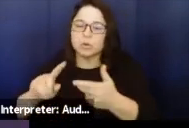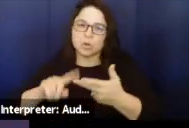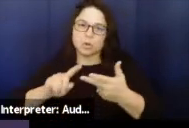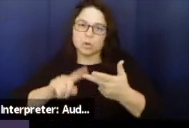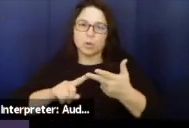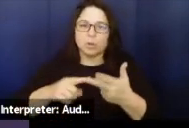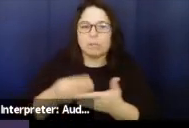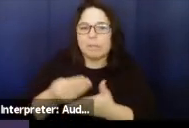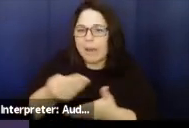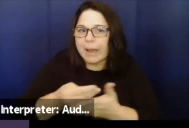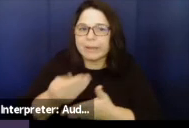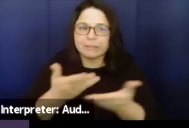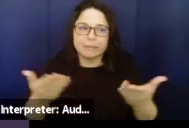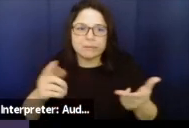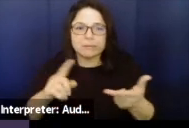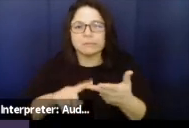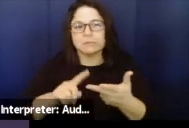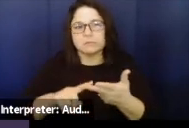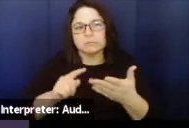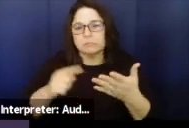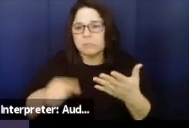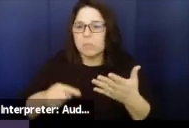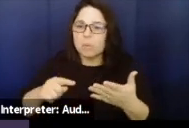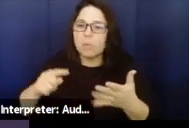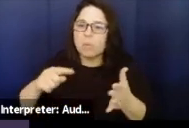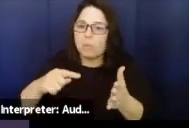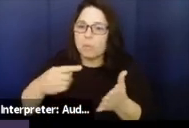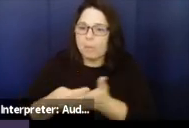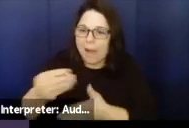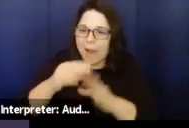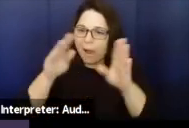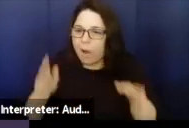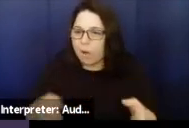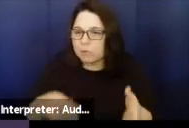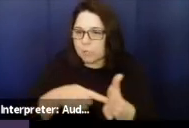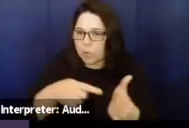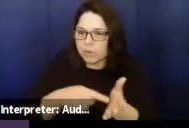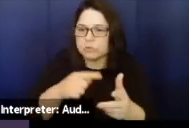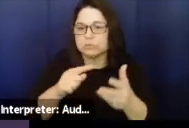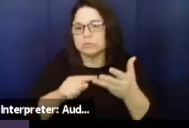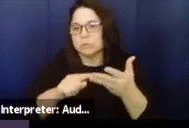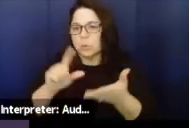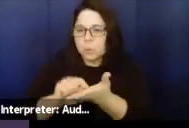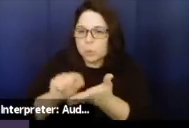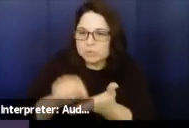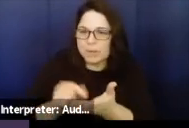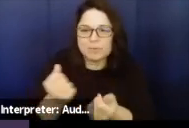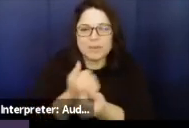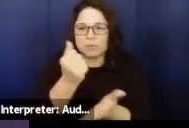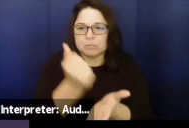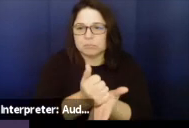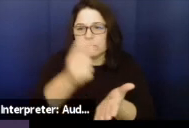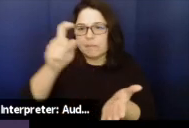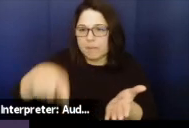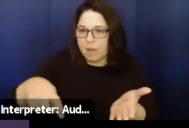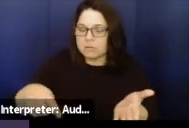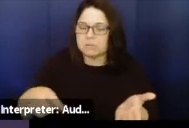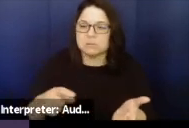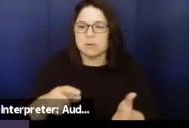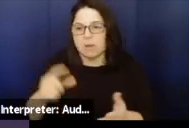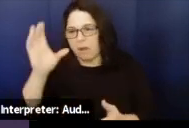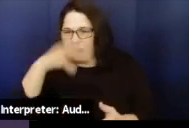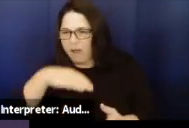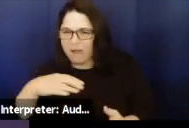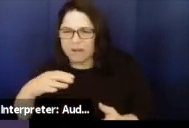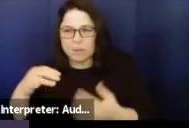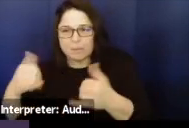of gift, mortgages on houses, everything, newspapers, and then oddly also on playing cards, and I'm